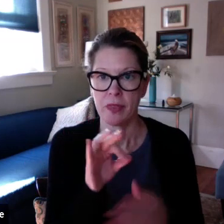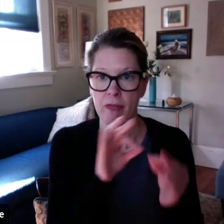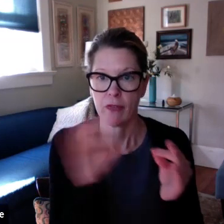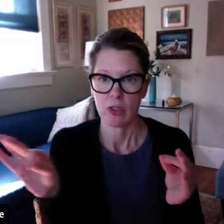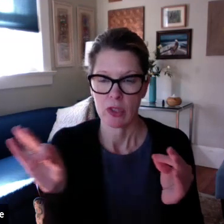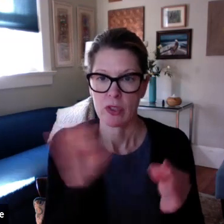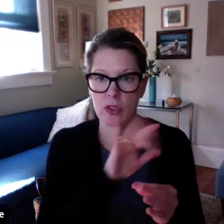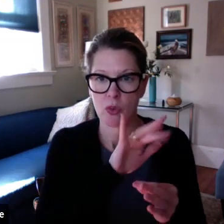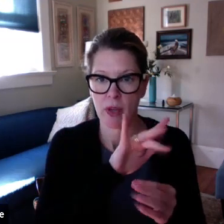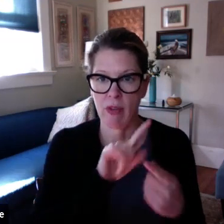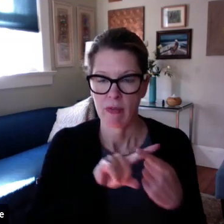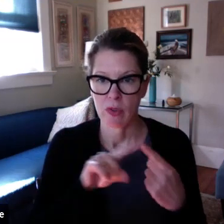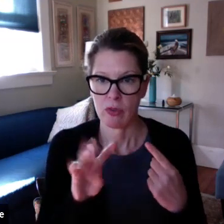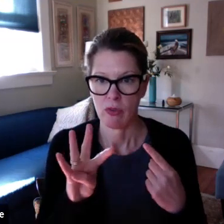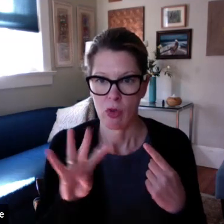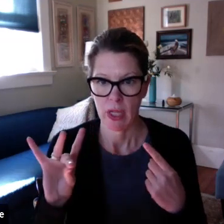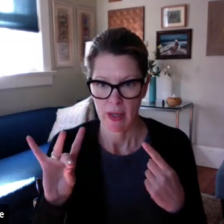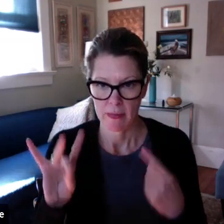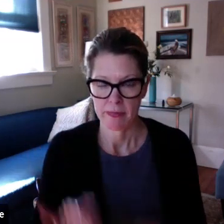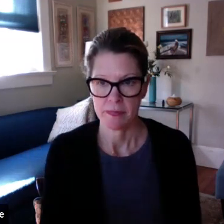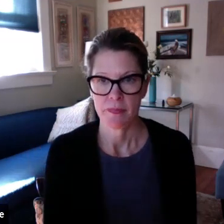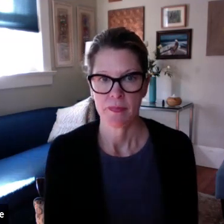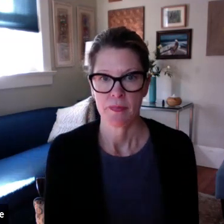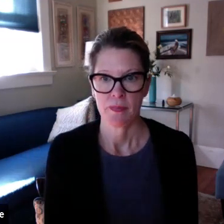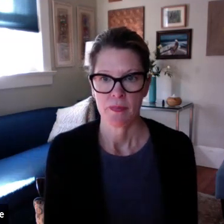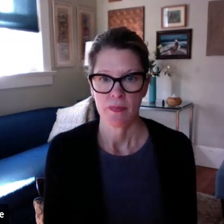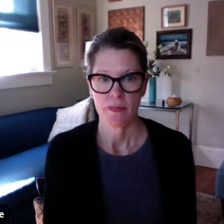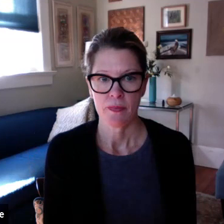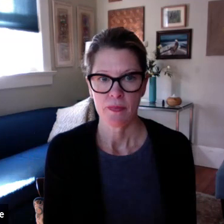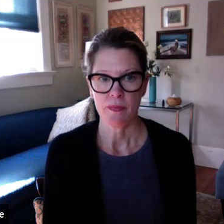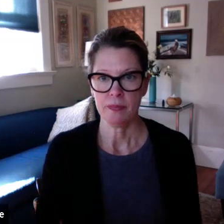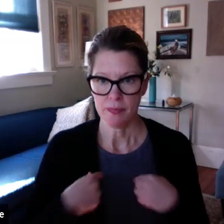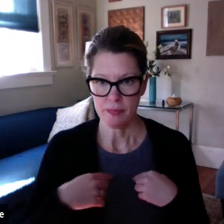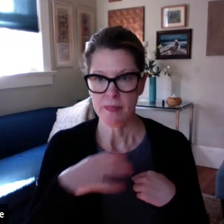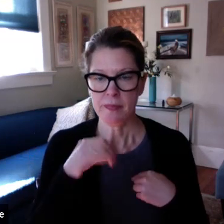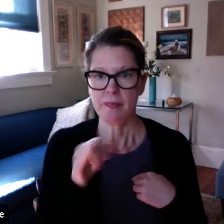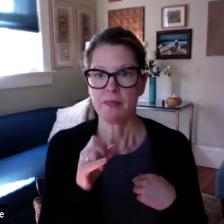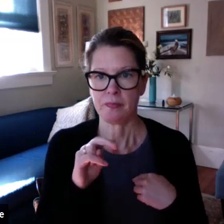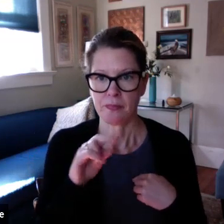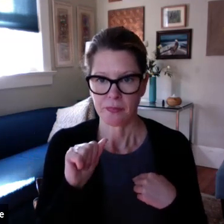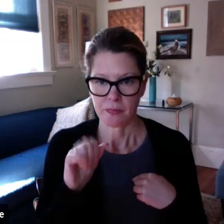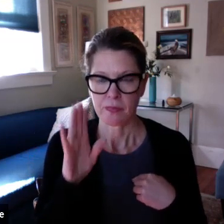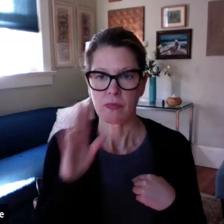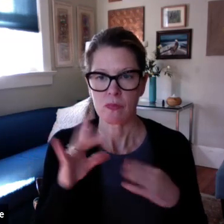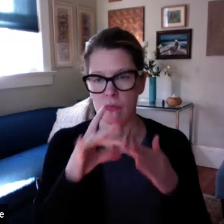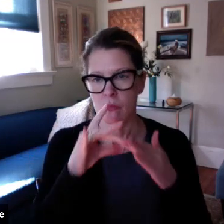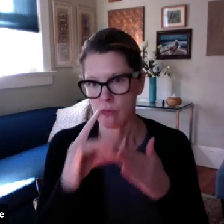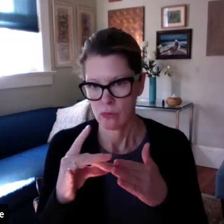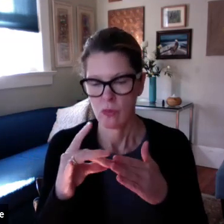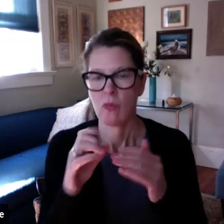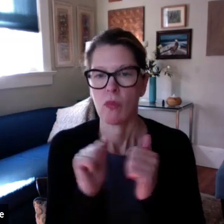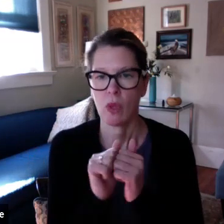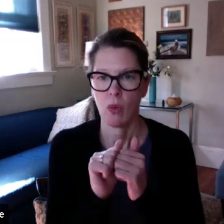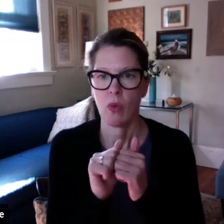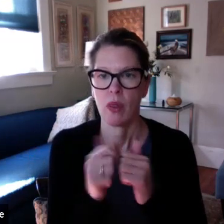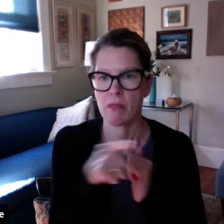25 through 48. And Jenna and I will lead them by reading them responsively and invite you to join